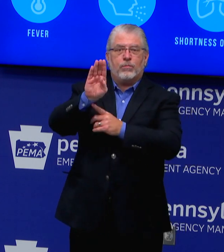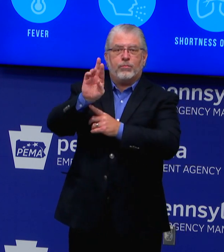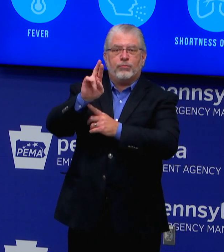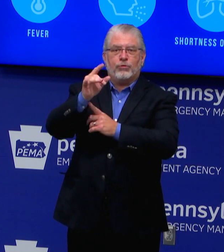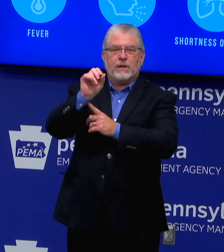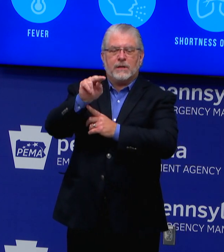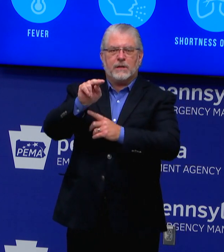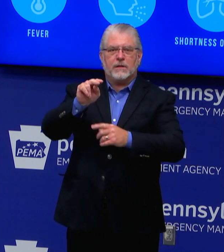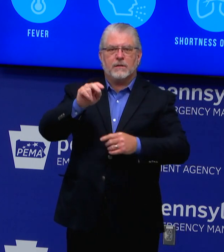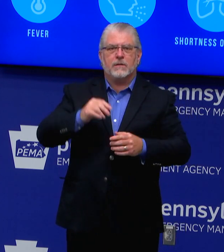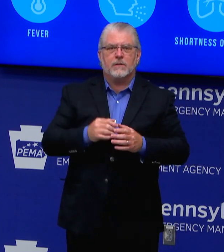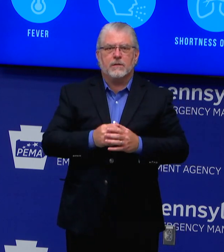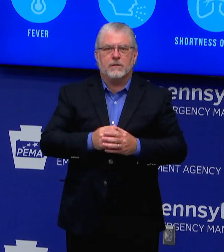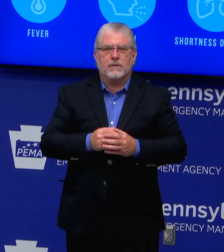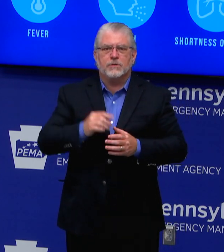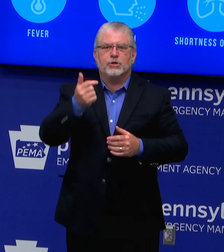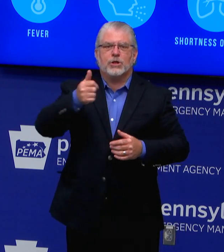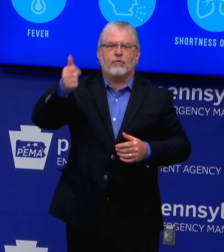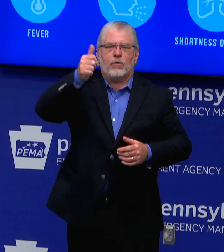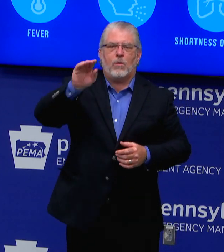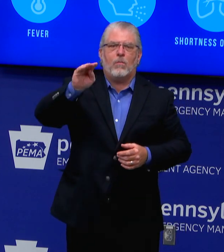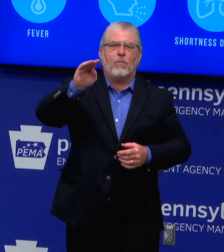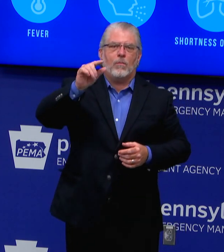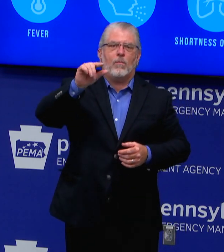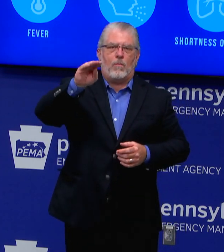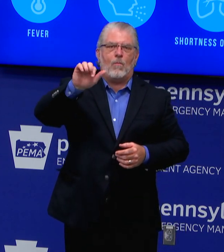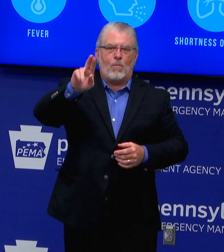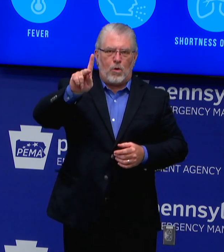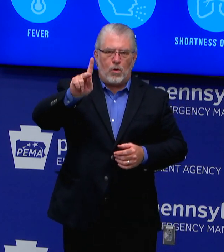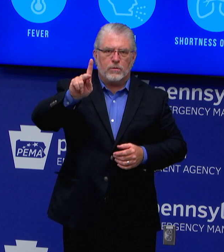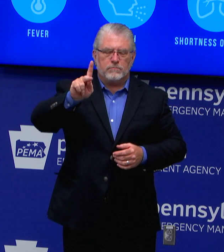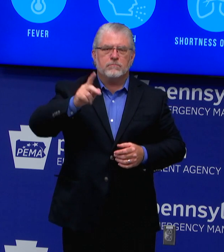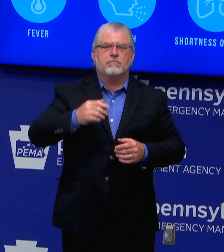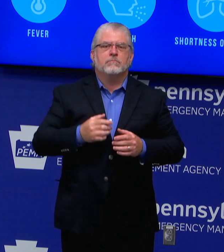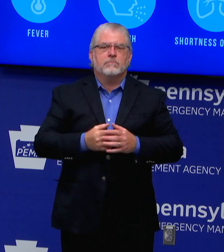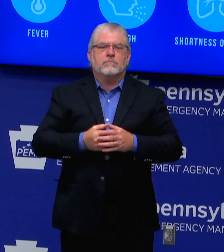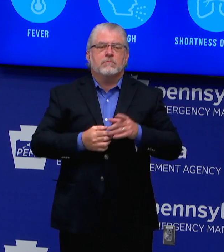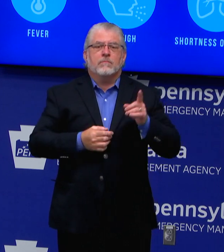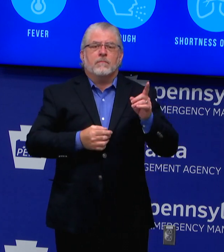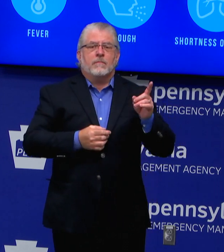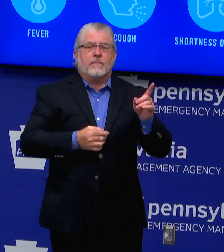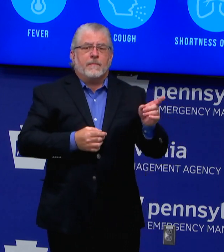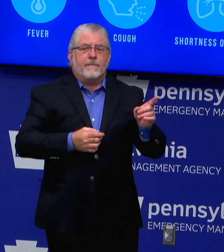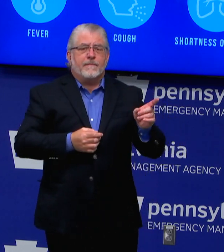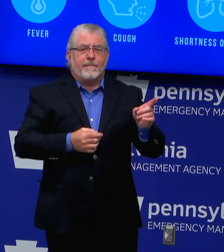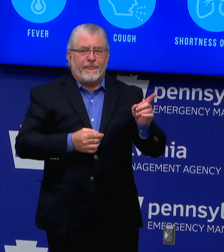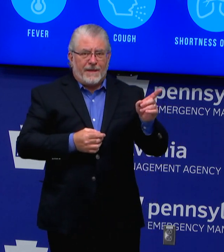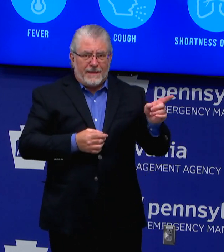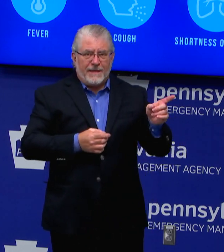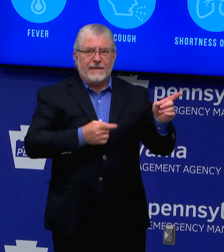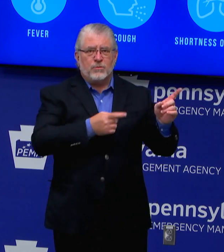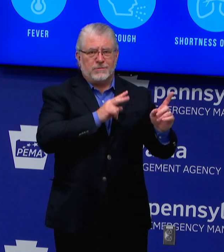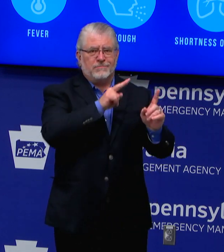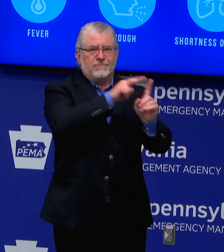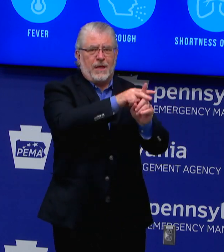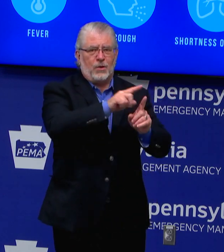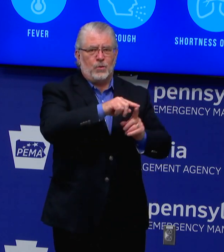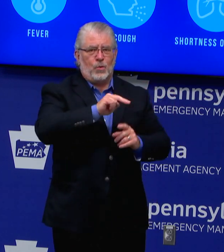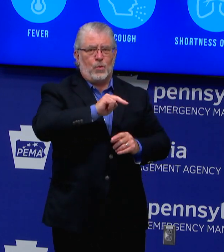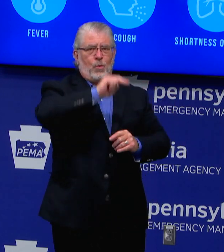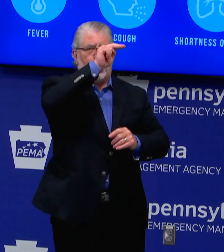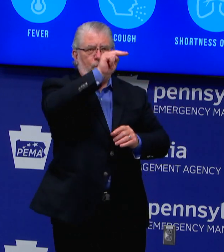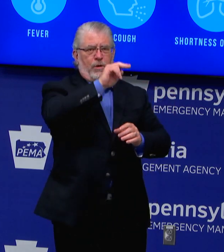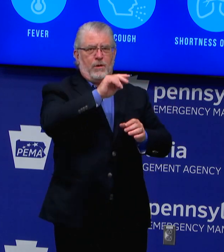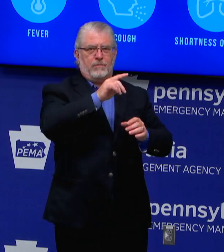medical operations for both Pennsylvania Guardsmen as well as Title X Reserve Component forces assigned from Northern Command. Approximately